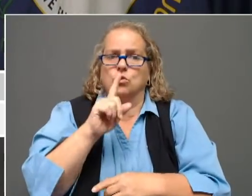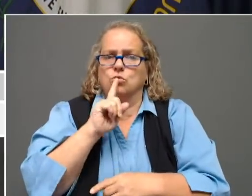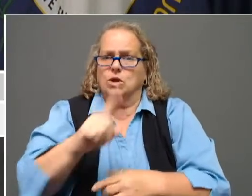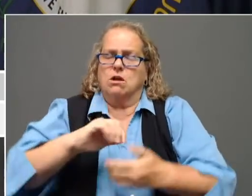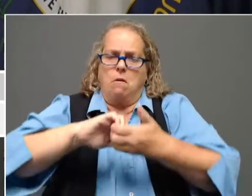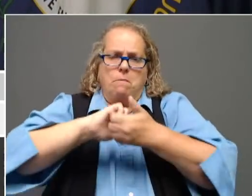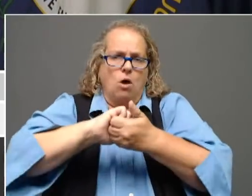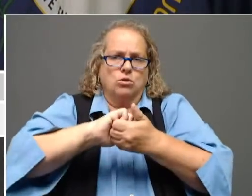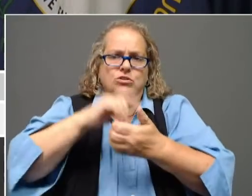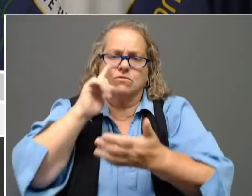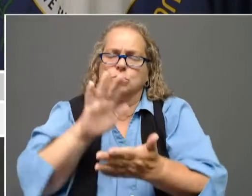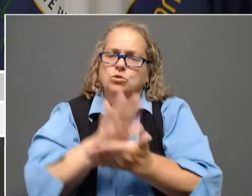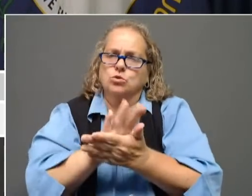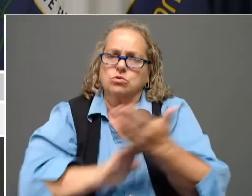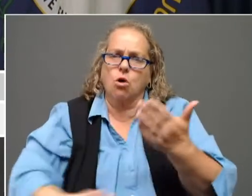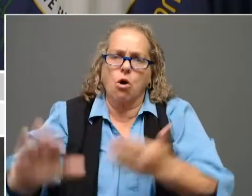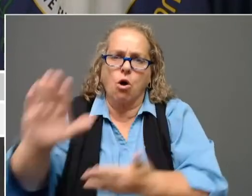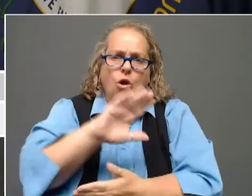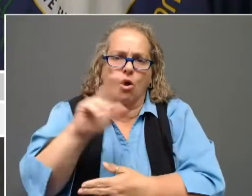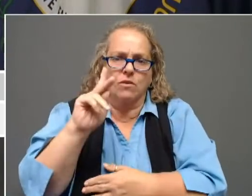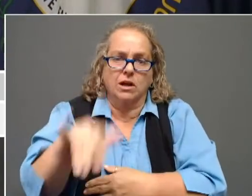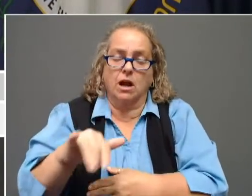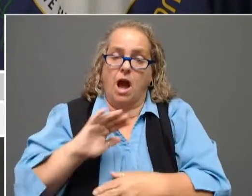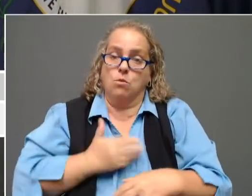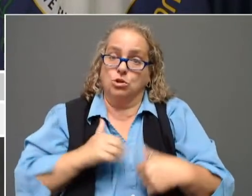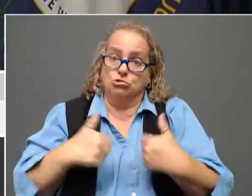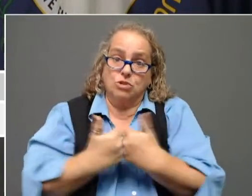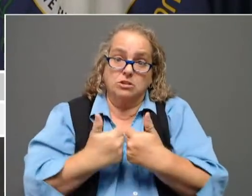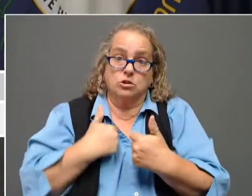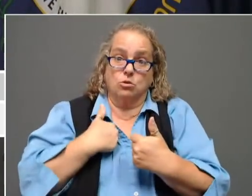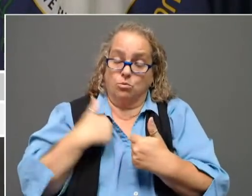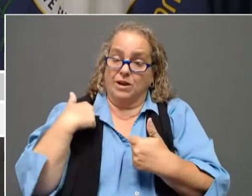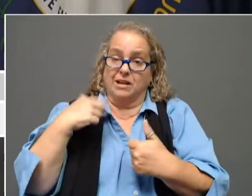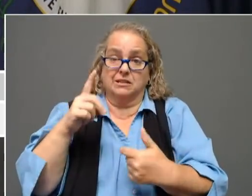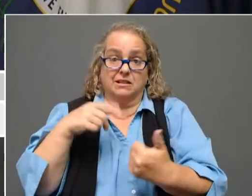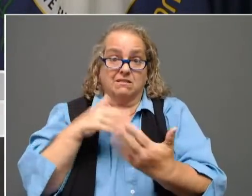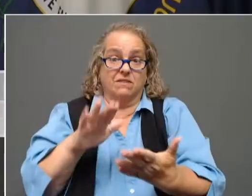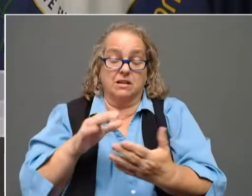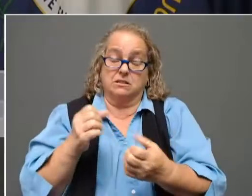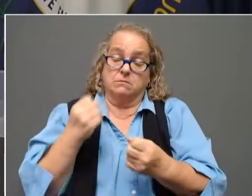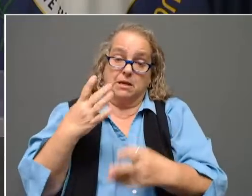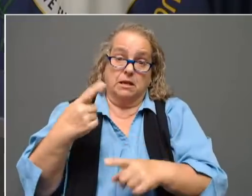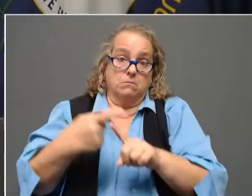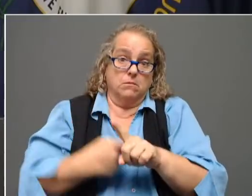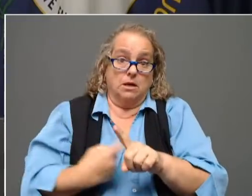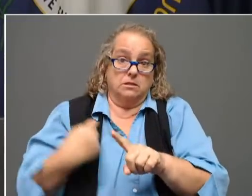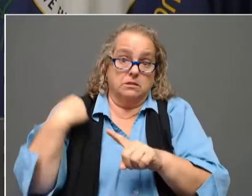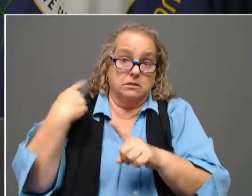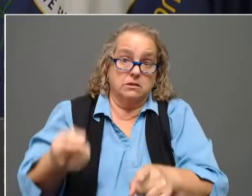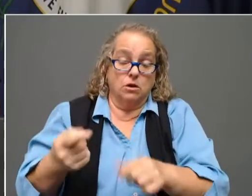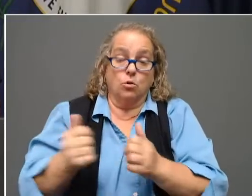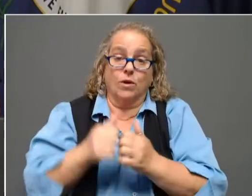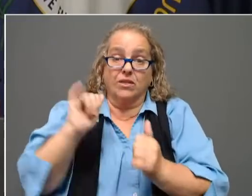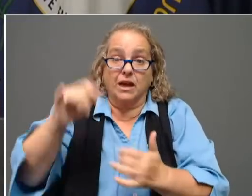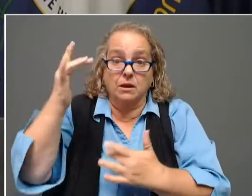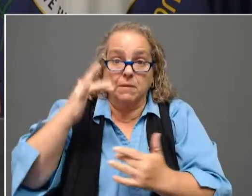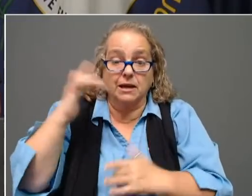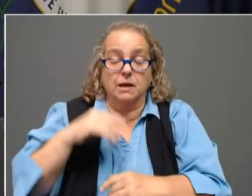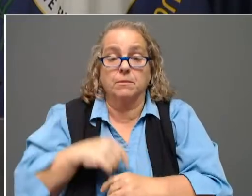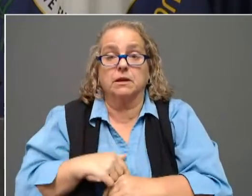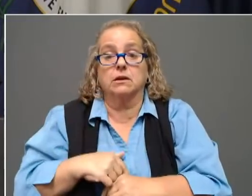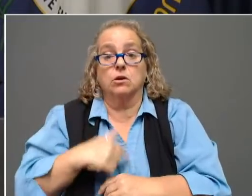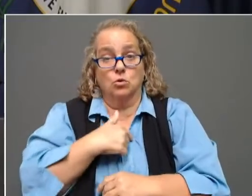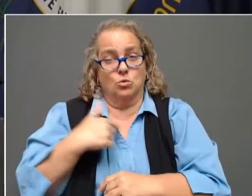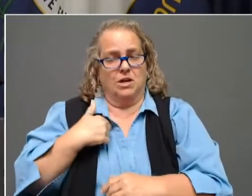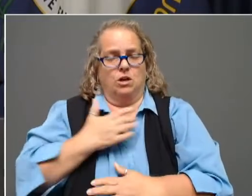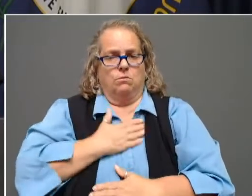Commonwealth throughout the challenges that we faced month in and month out with this pandemic. We appreciate that